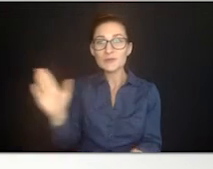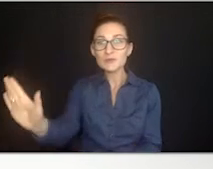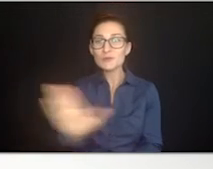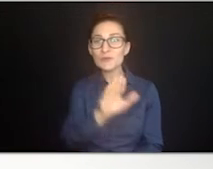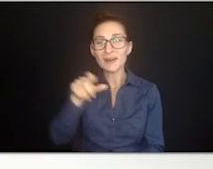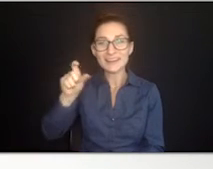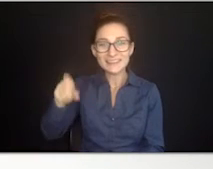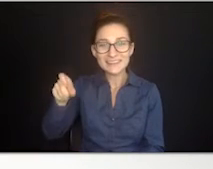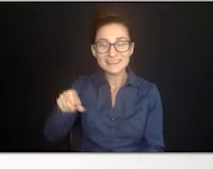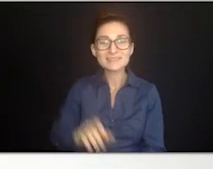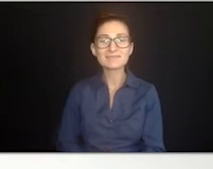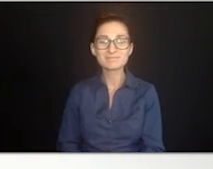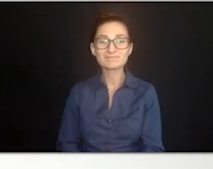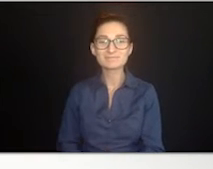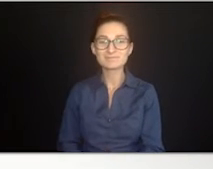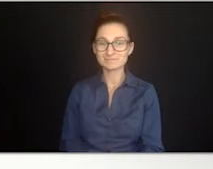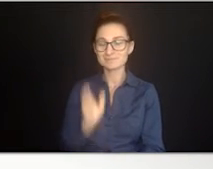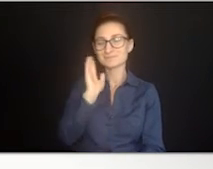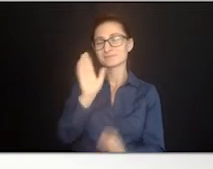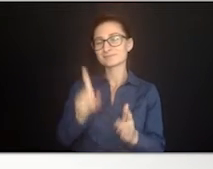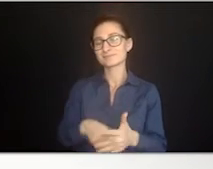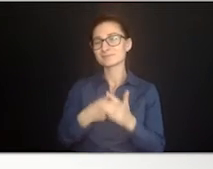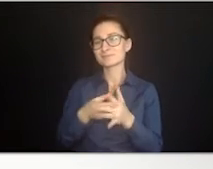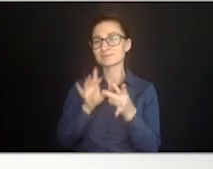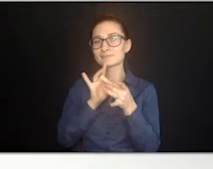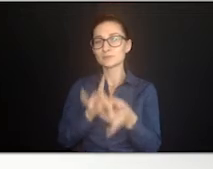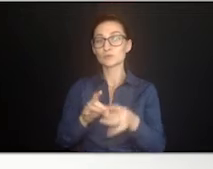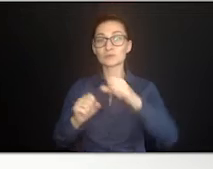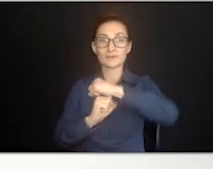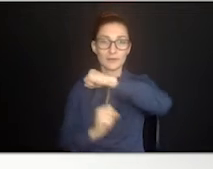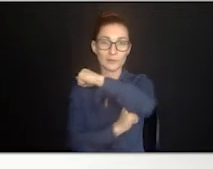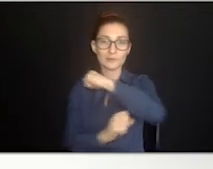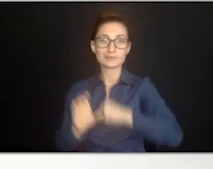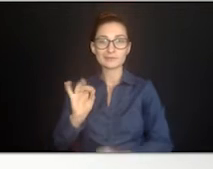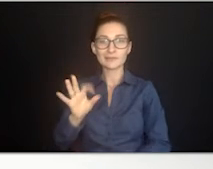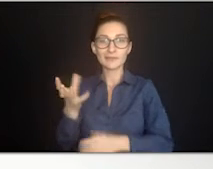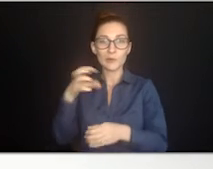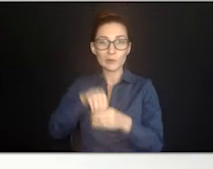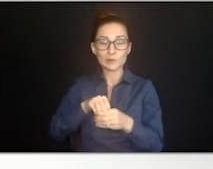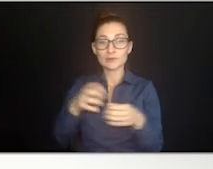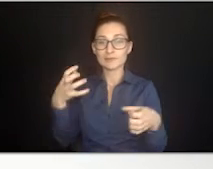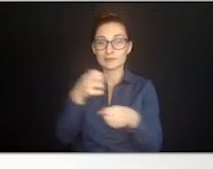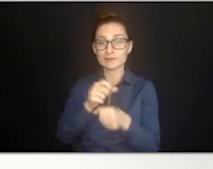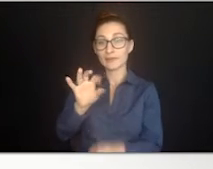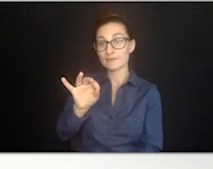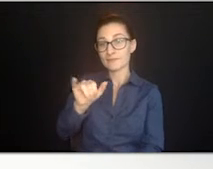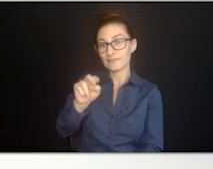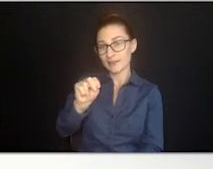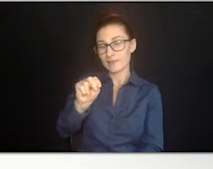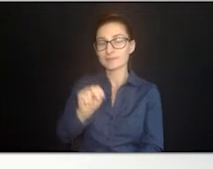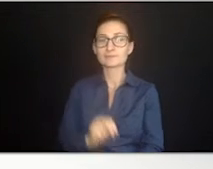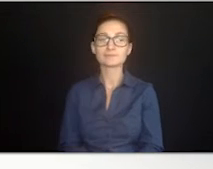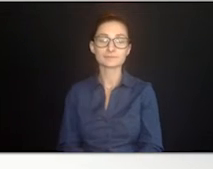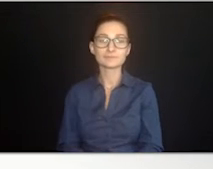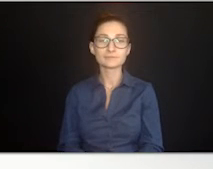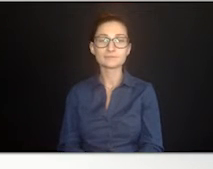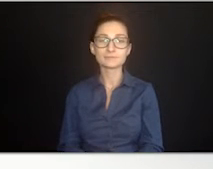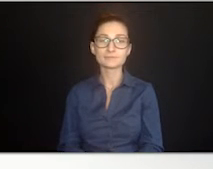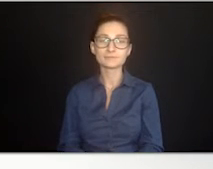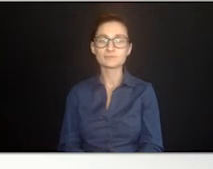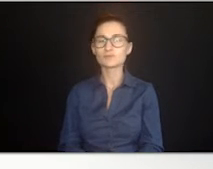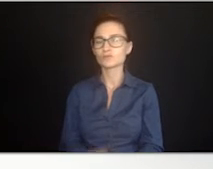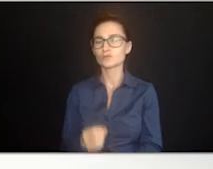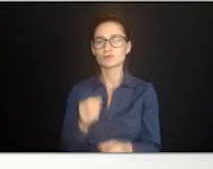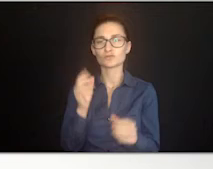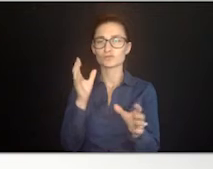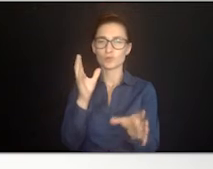well. And I'm going to start out talking a little bit more about the foundations of inclusion. So just a